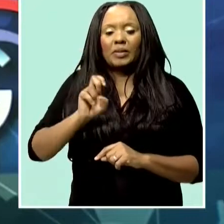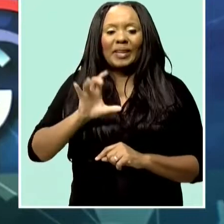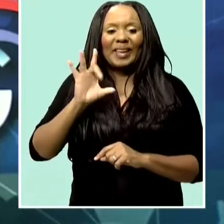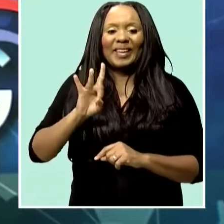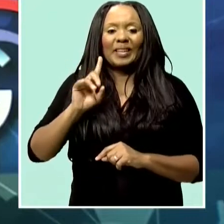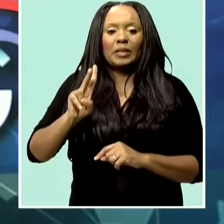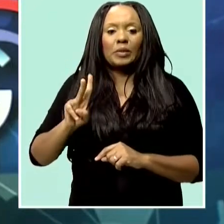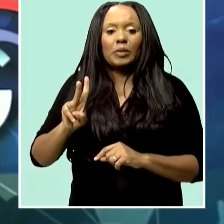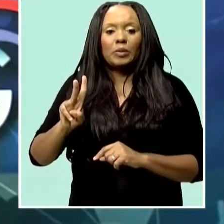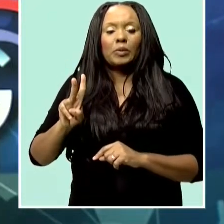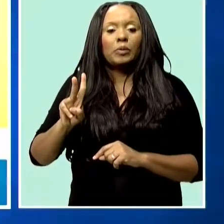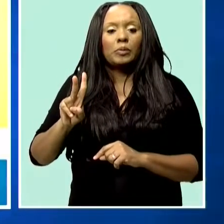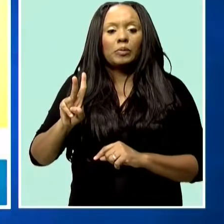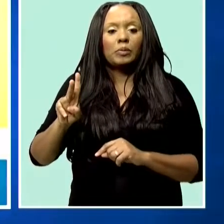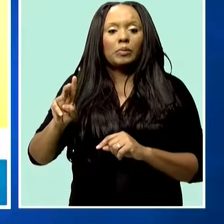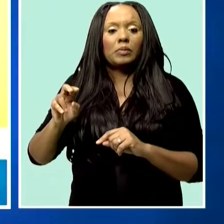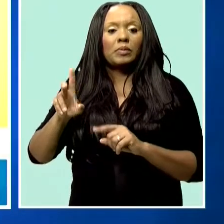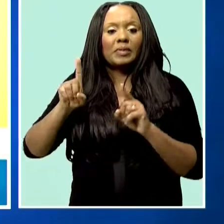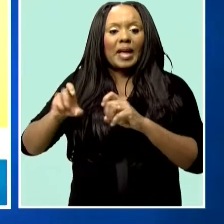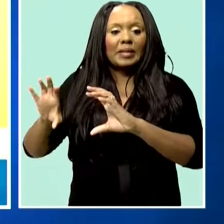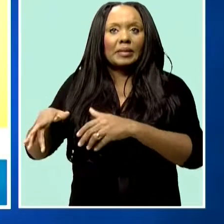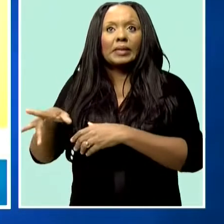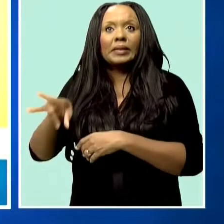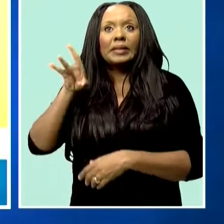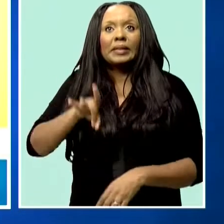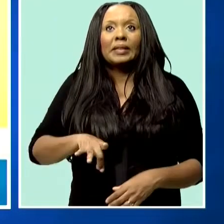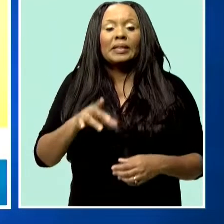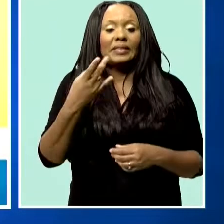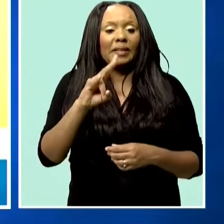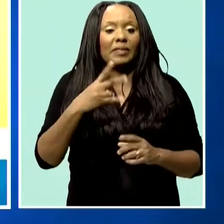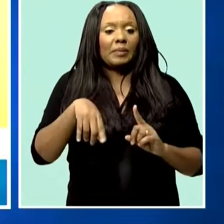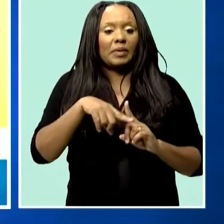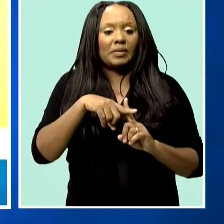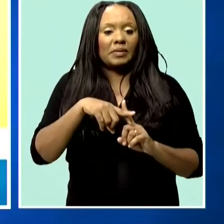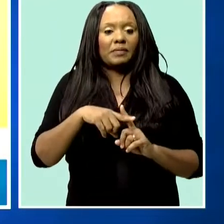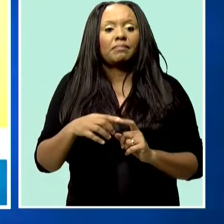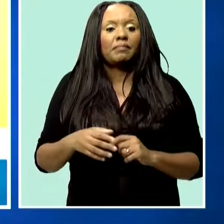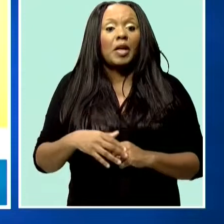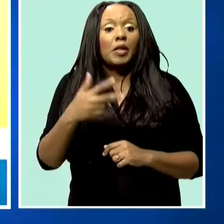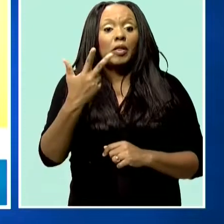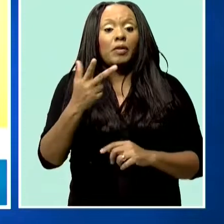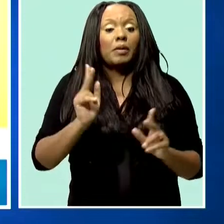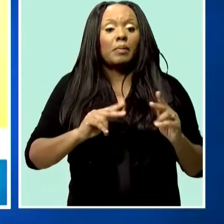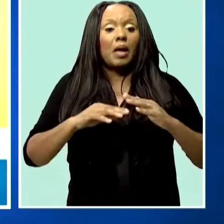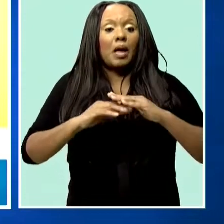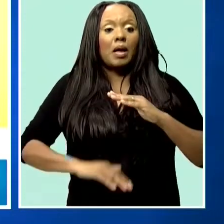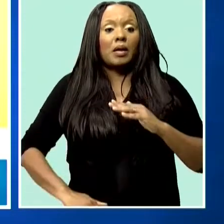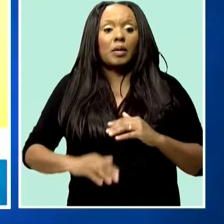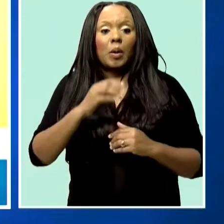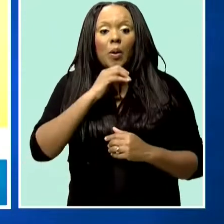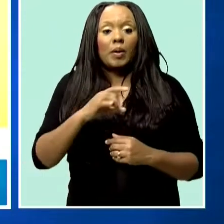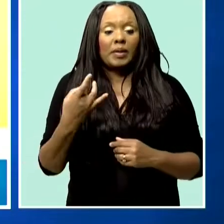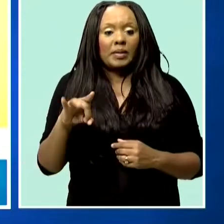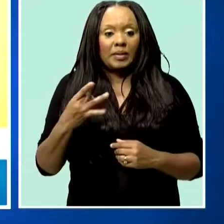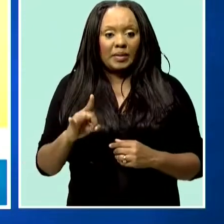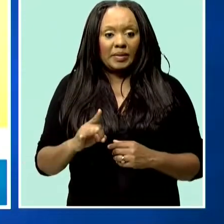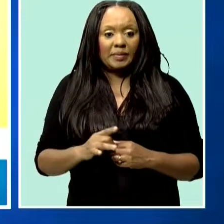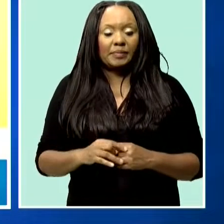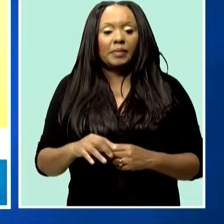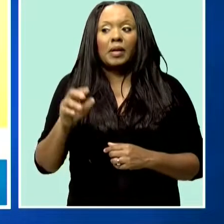conducted yesterday. The cases comprise 3 people under the age of 18 and 14 who are 18 years and older. There were 33 people in